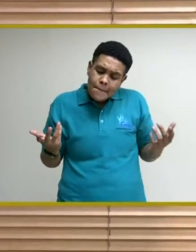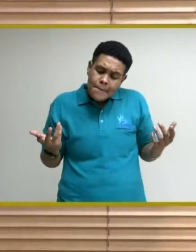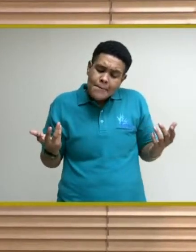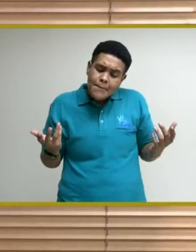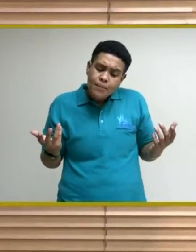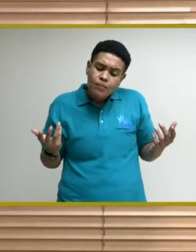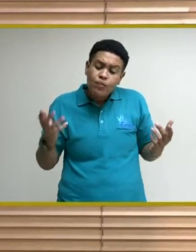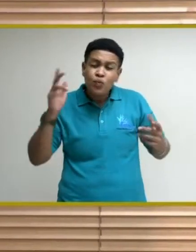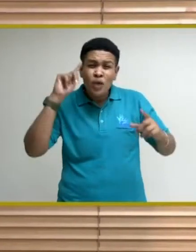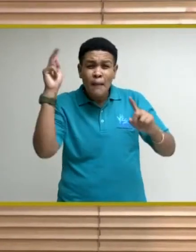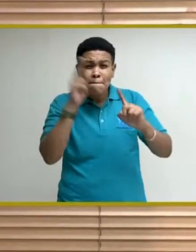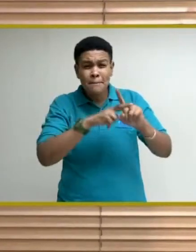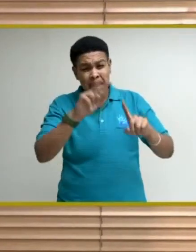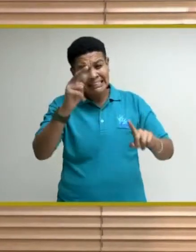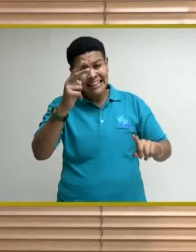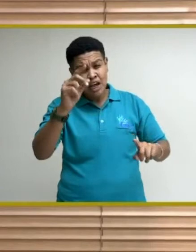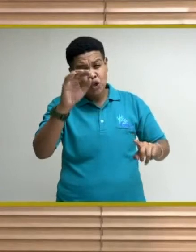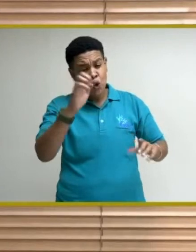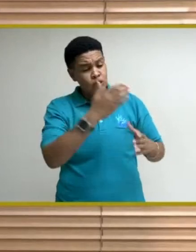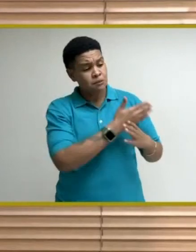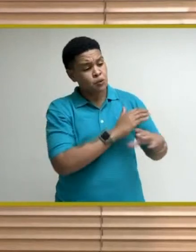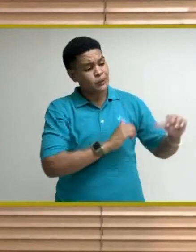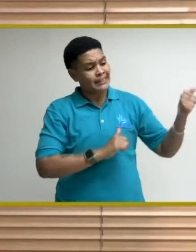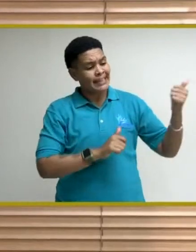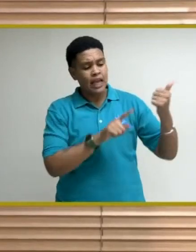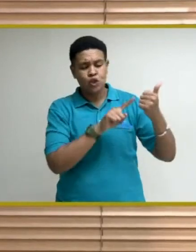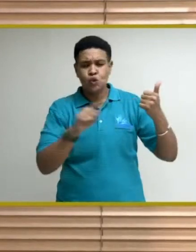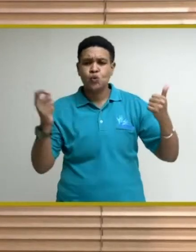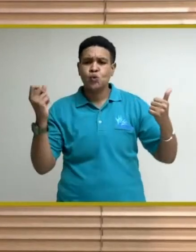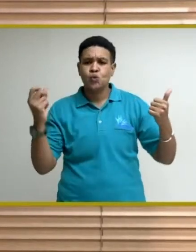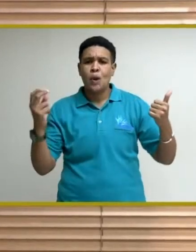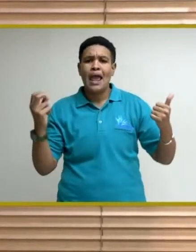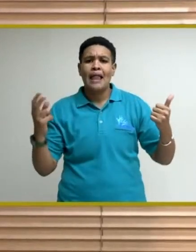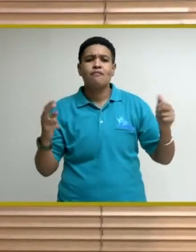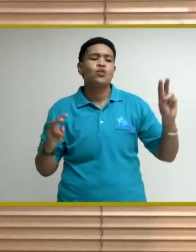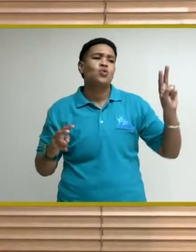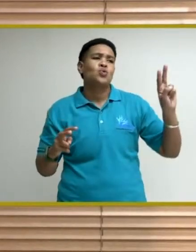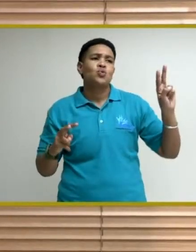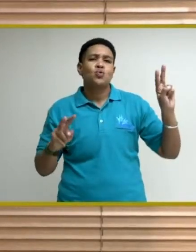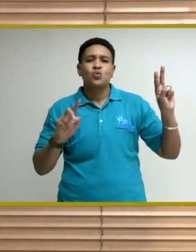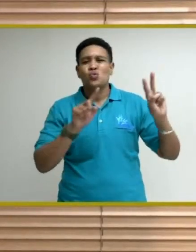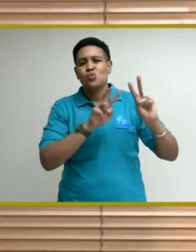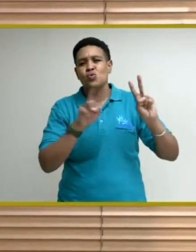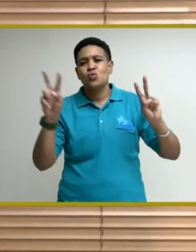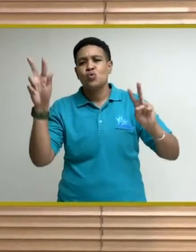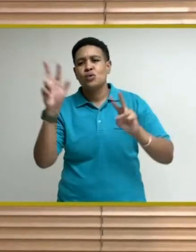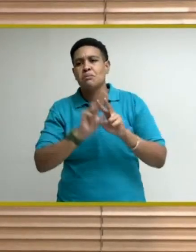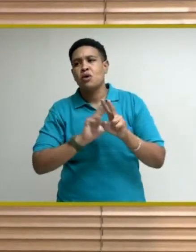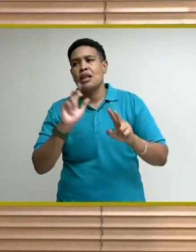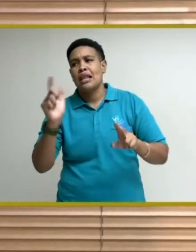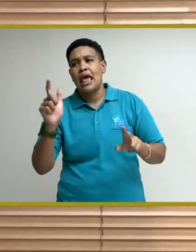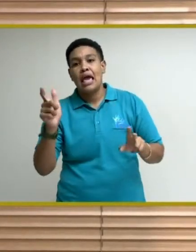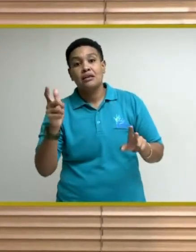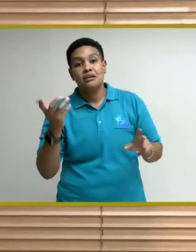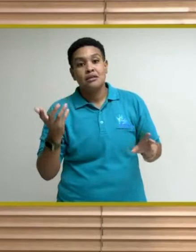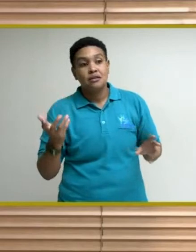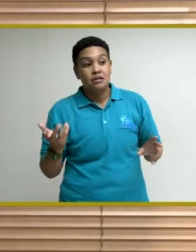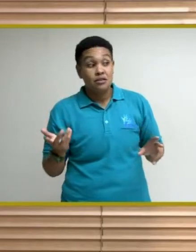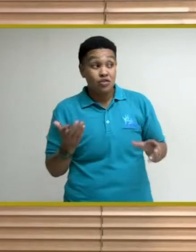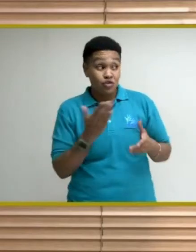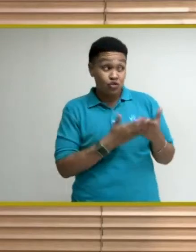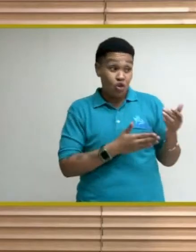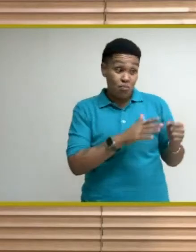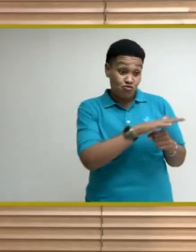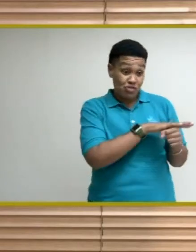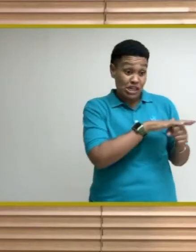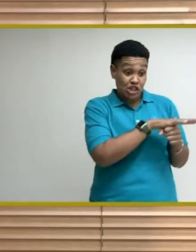would apply a second dose between 10 and 12, 2 to 3 months. And so in some